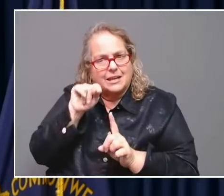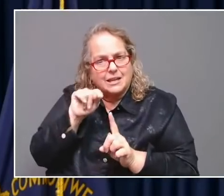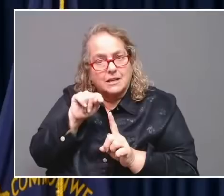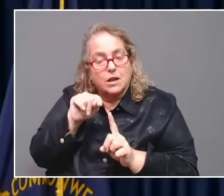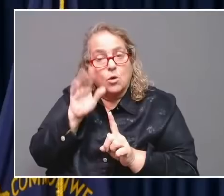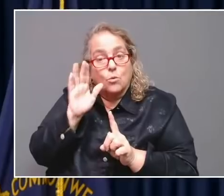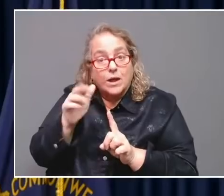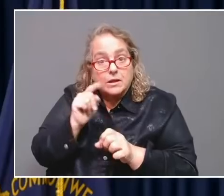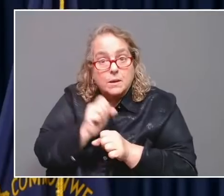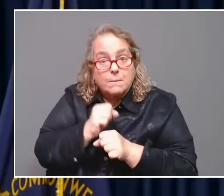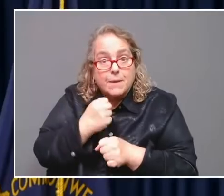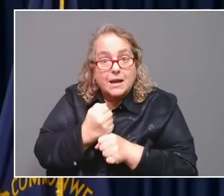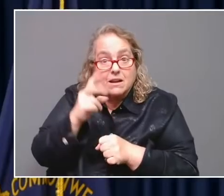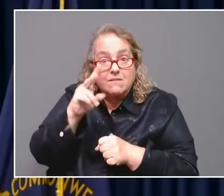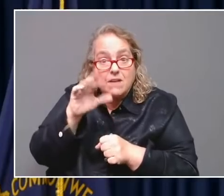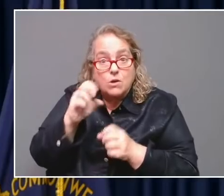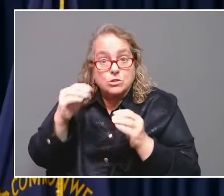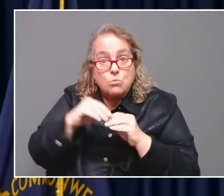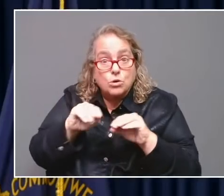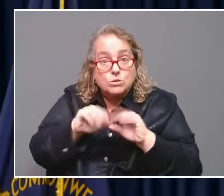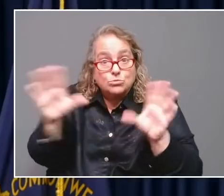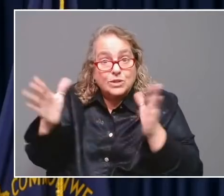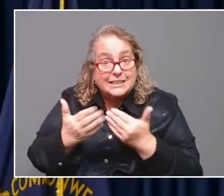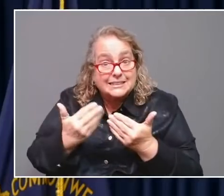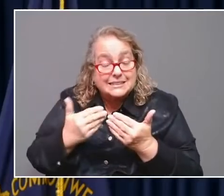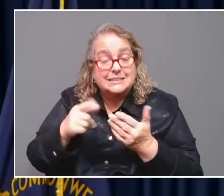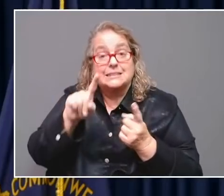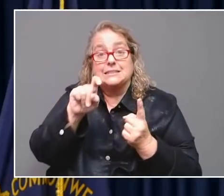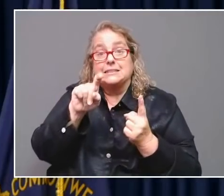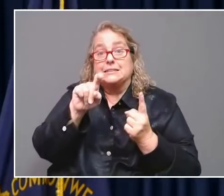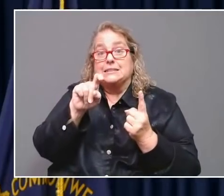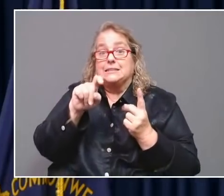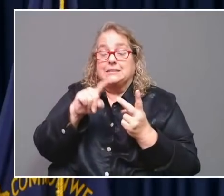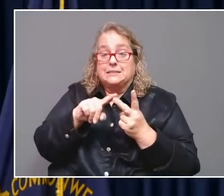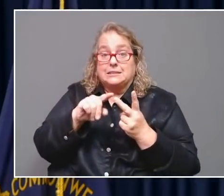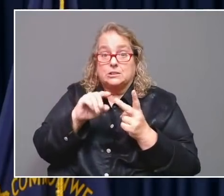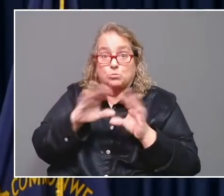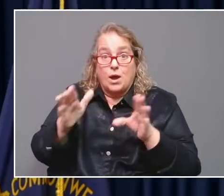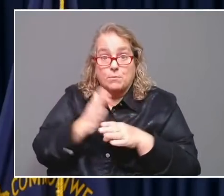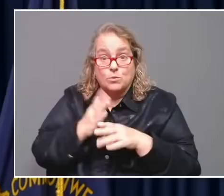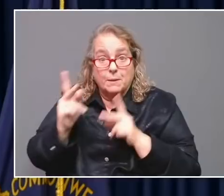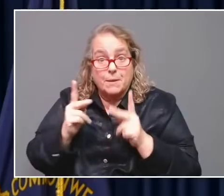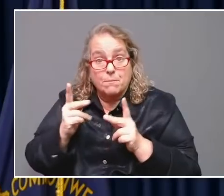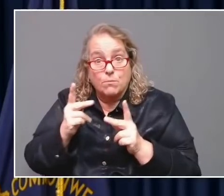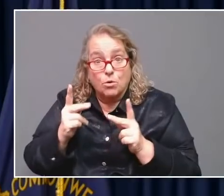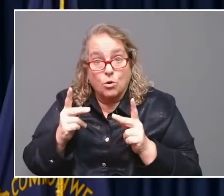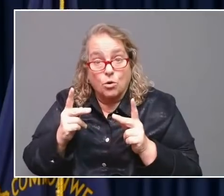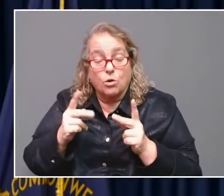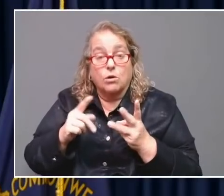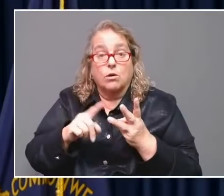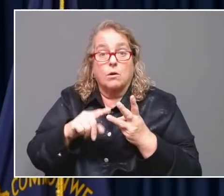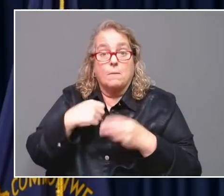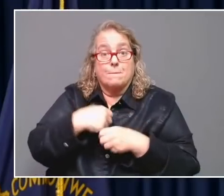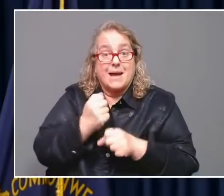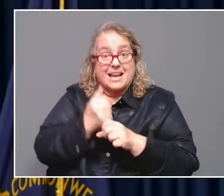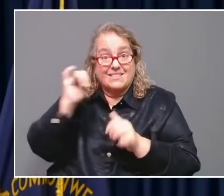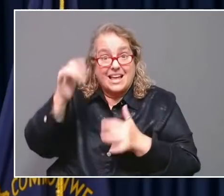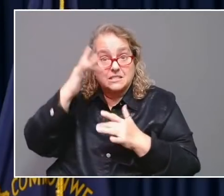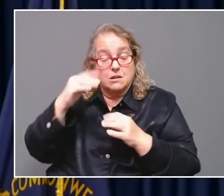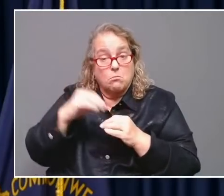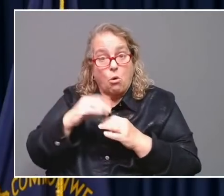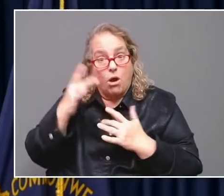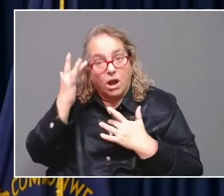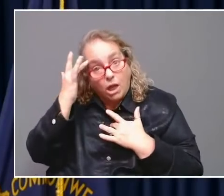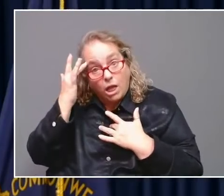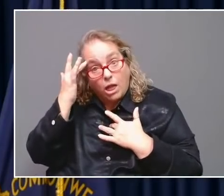more transmissible? Will it spread more easily between people? We don't know if it'll make the disease more severe. Will people get more ill and suffer